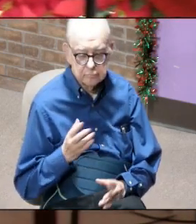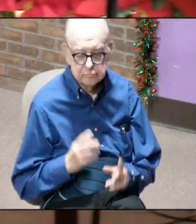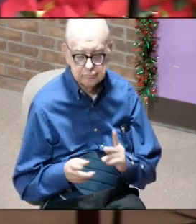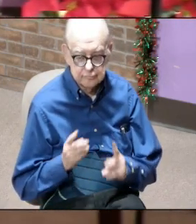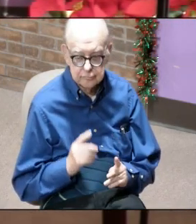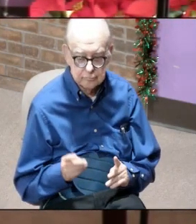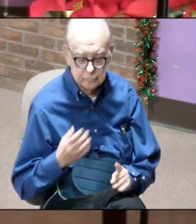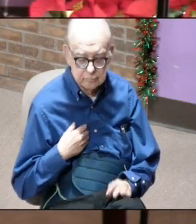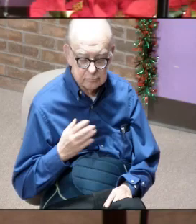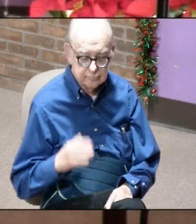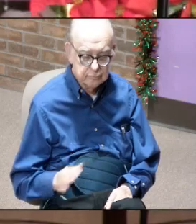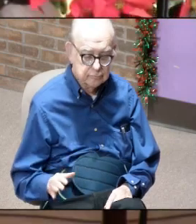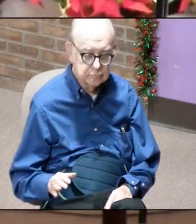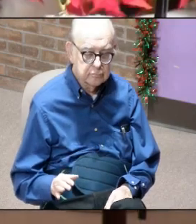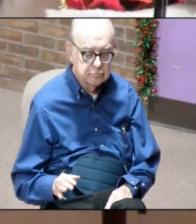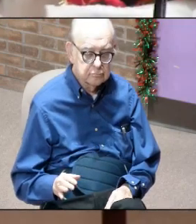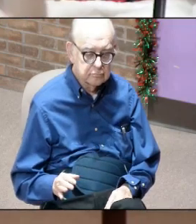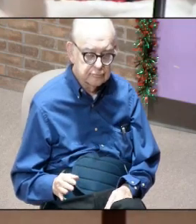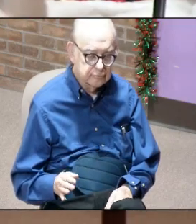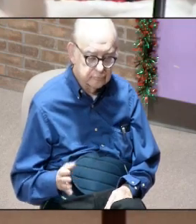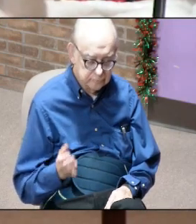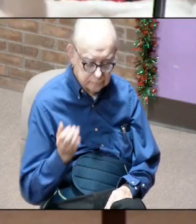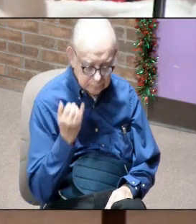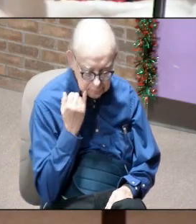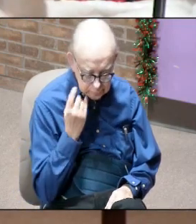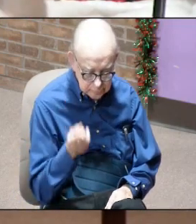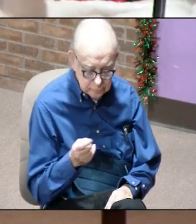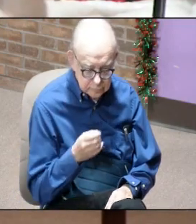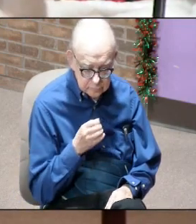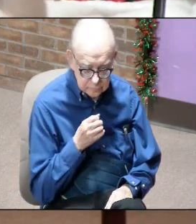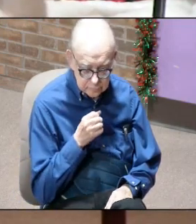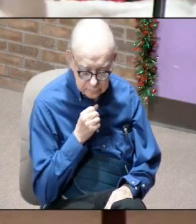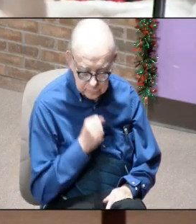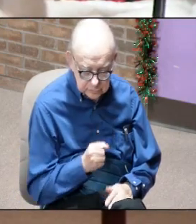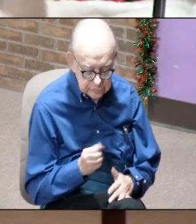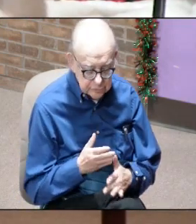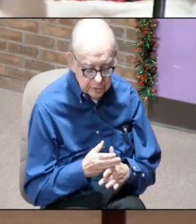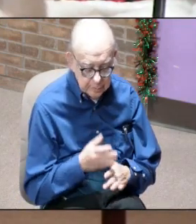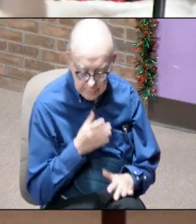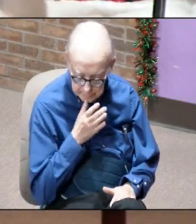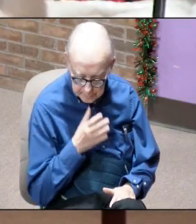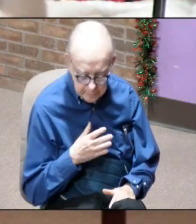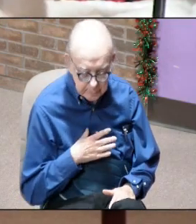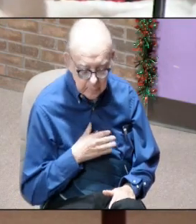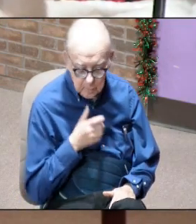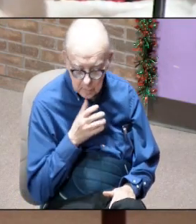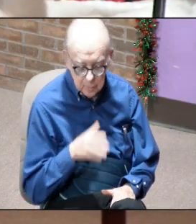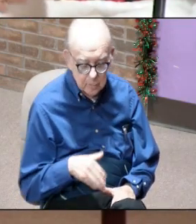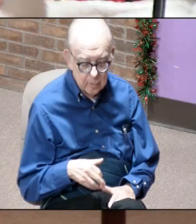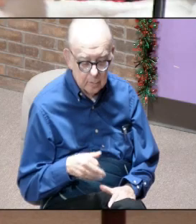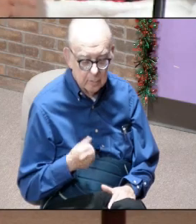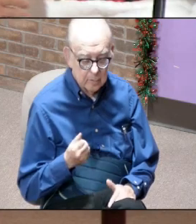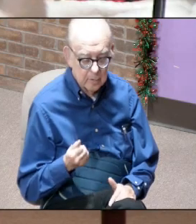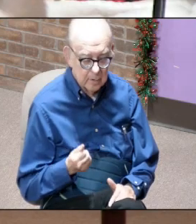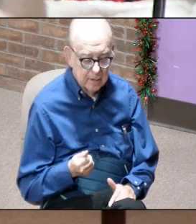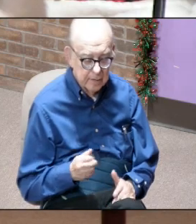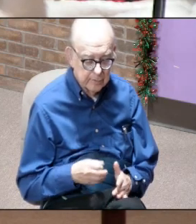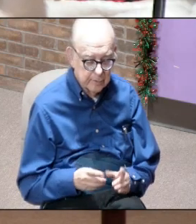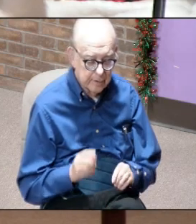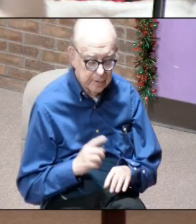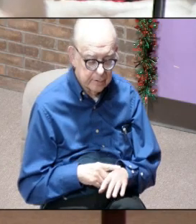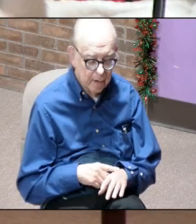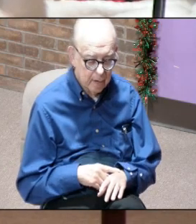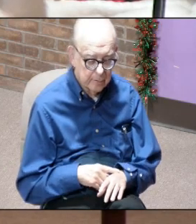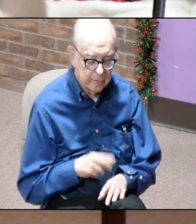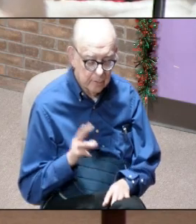and we have children, if there were elderly German women who had survived that period of time of